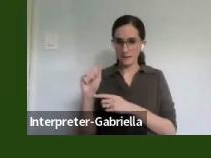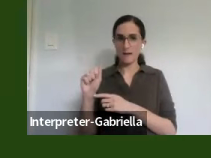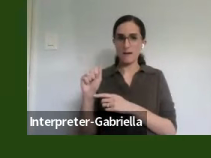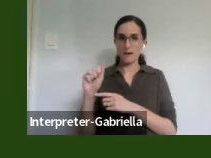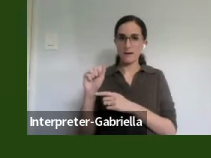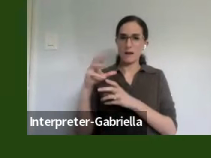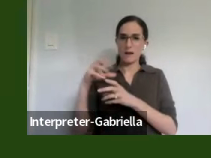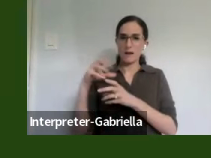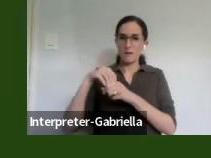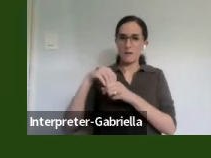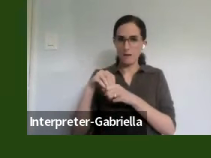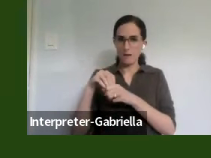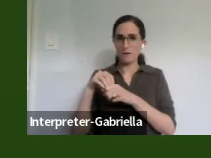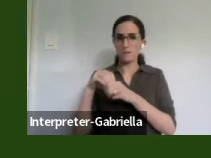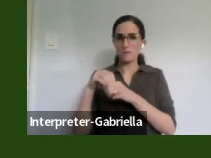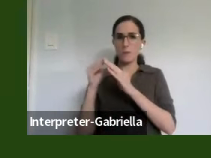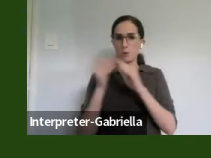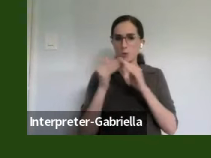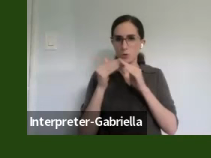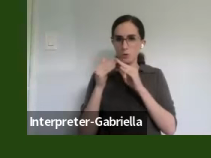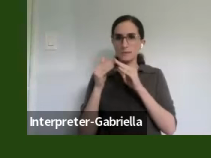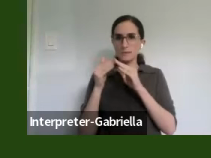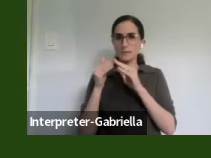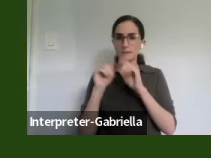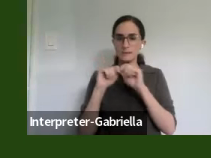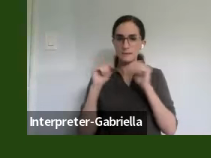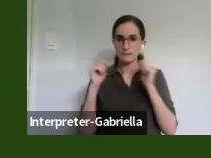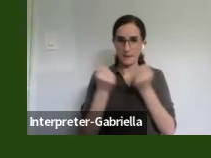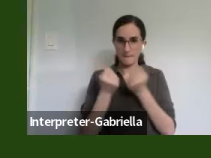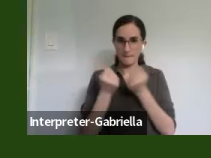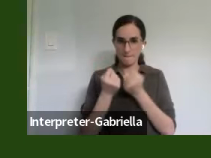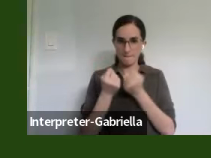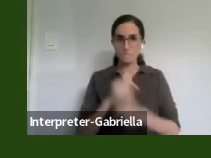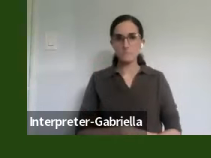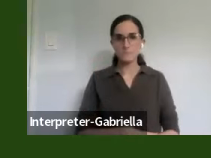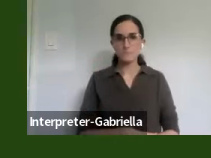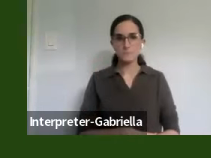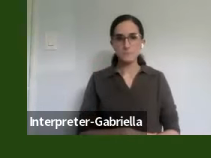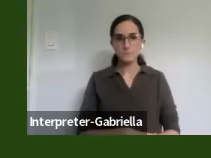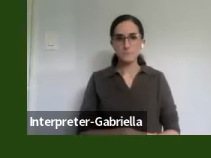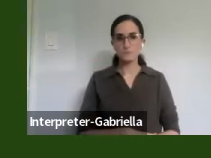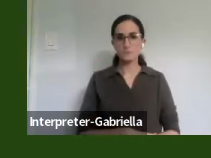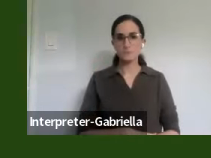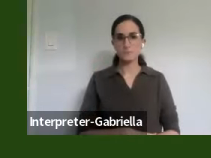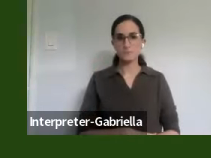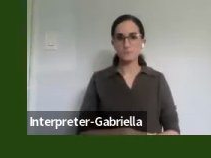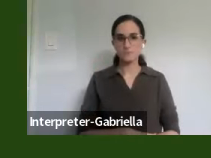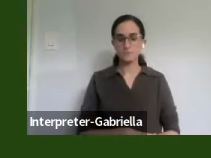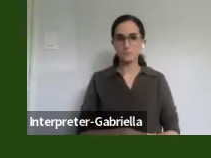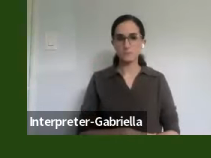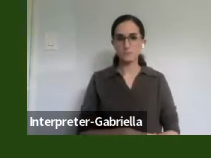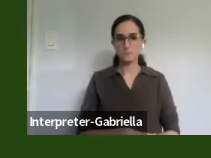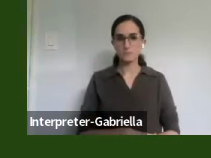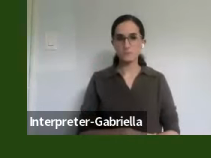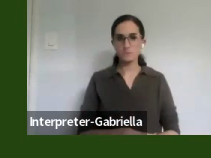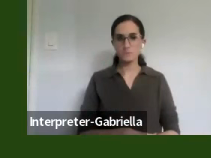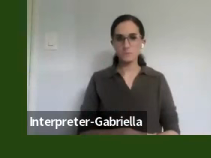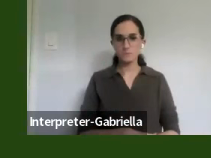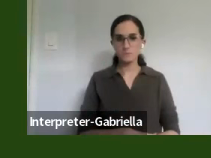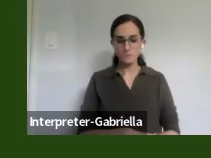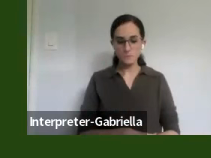aquí representando lo que son otras entidades del condado de Boulder, Workforce y lo que es salud pública del condado de